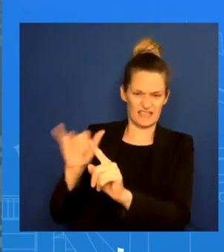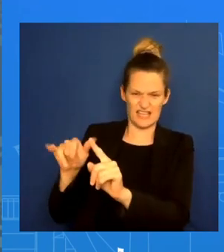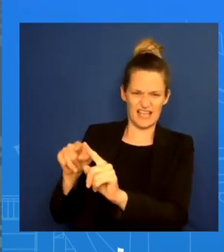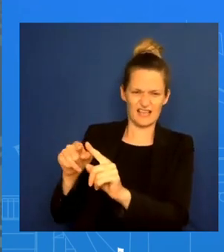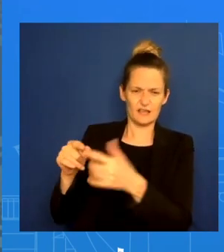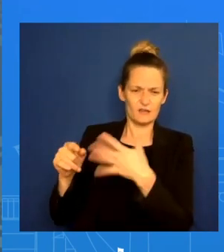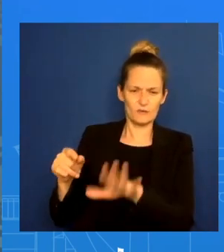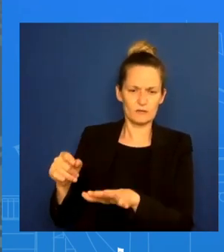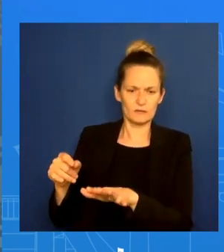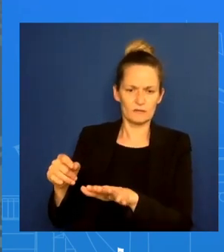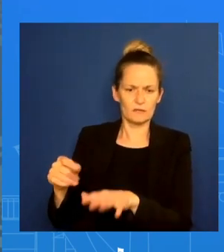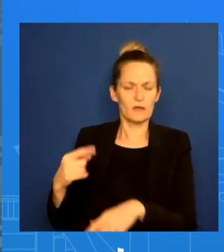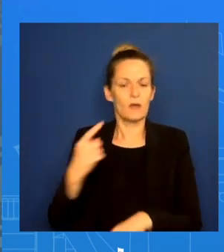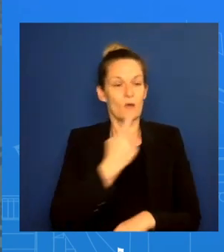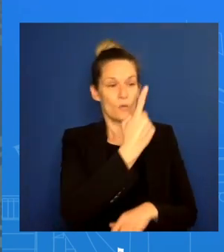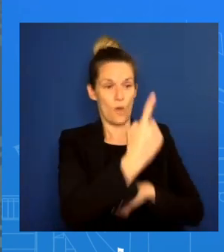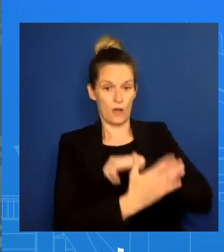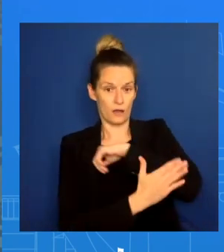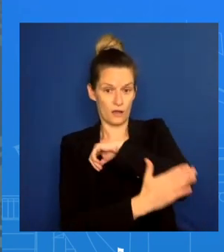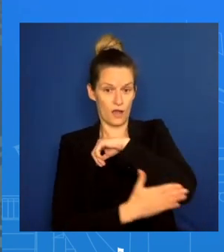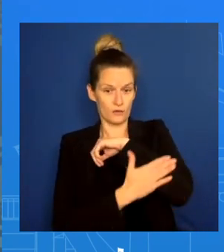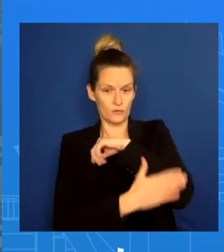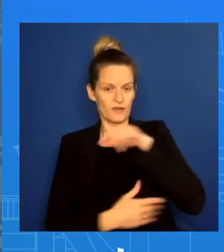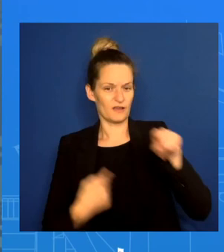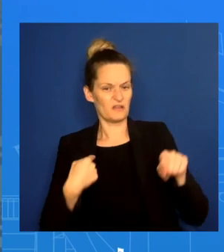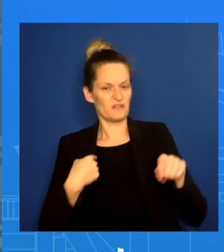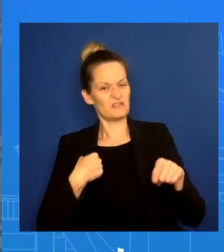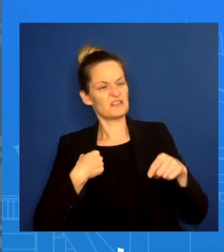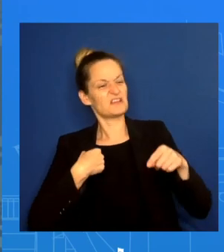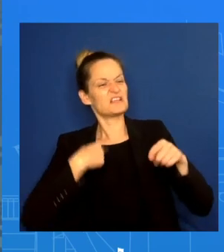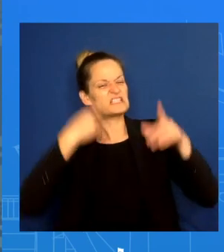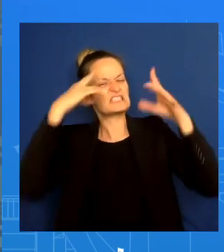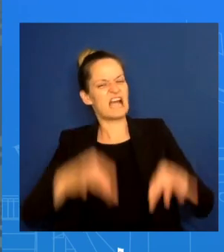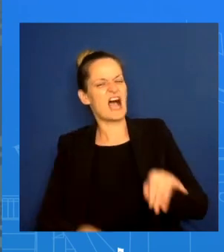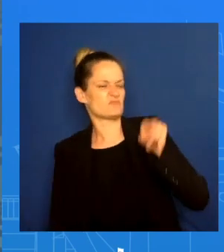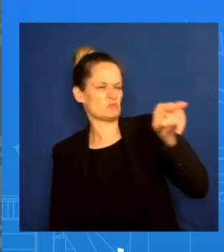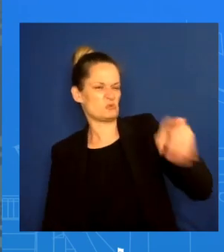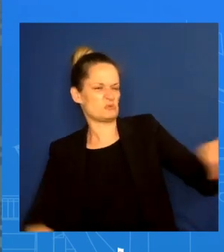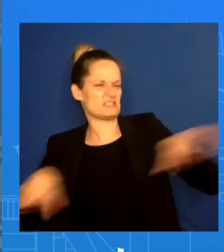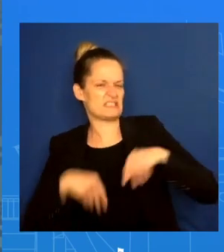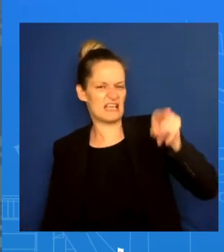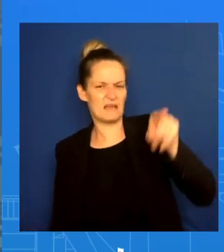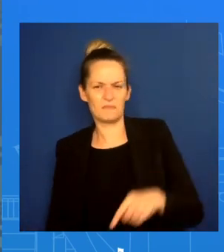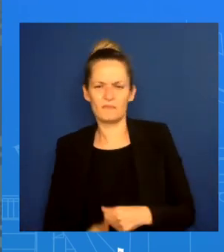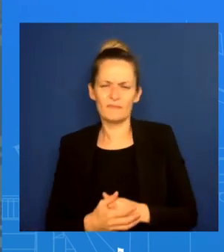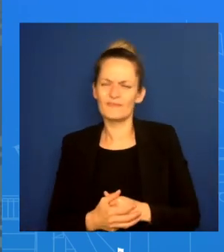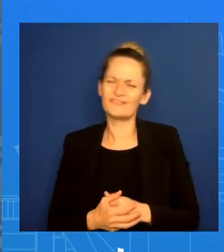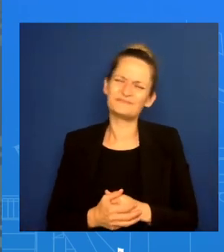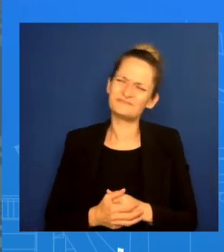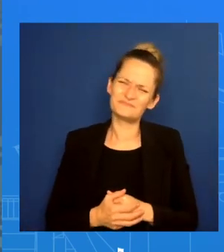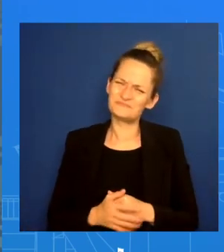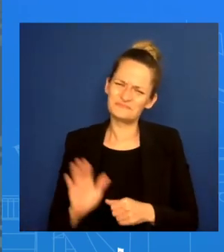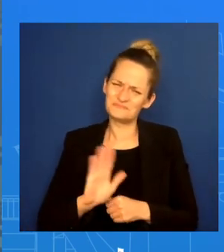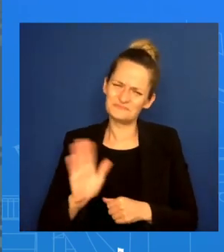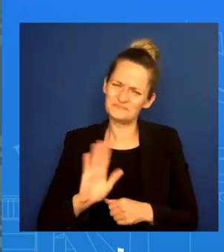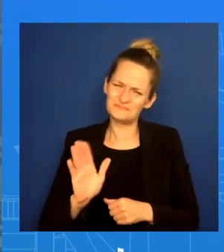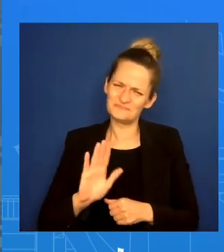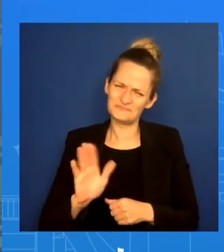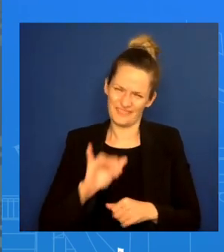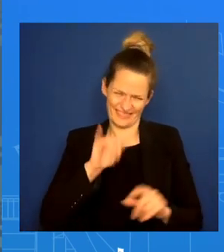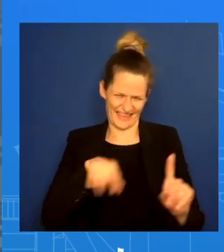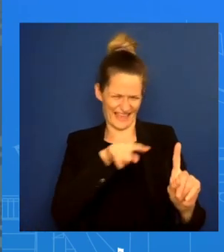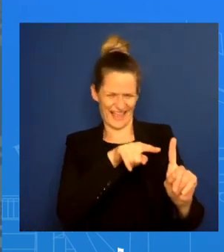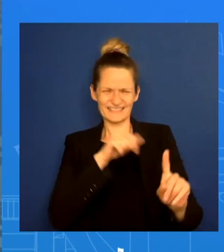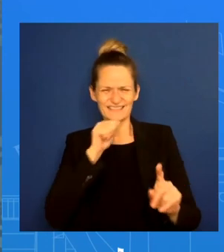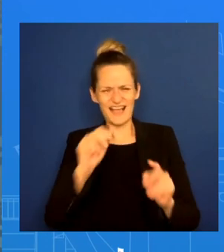for it to. But there's no change to our one China policy, and I'm quite certain that the president